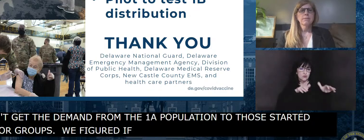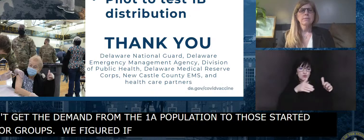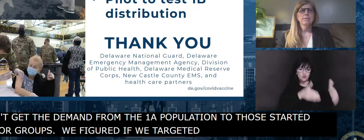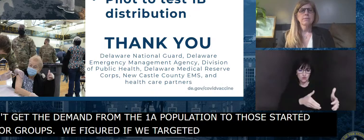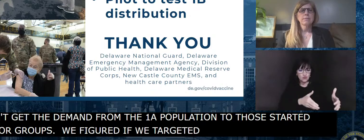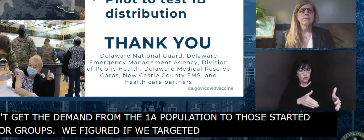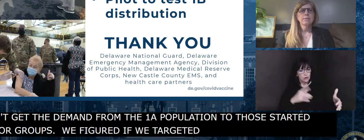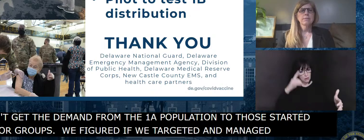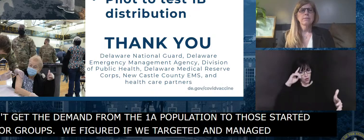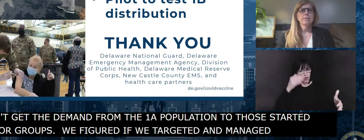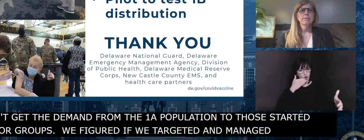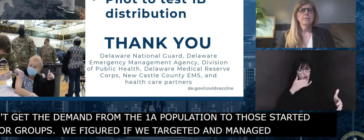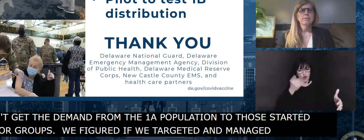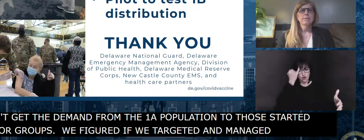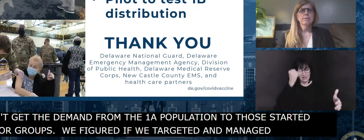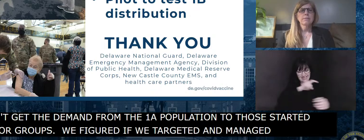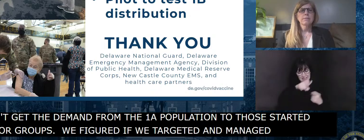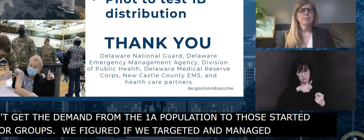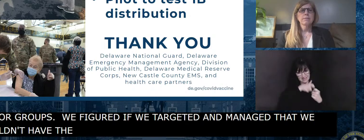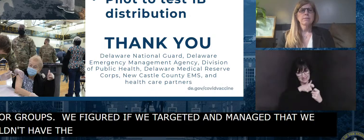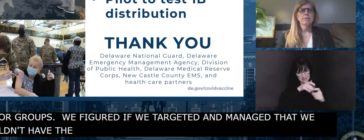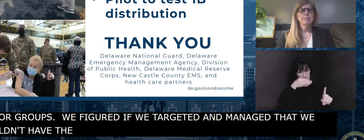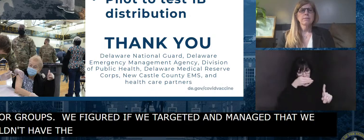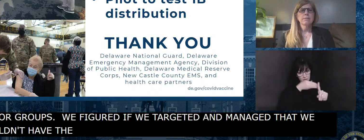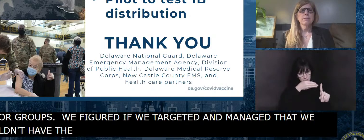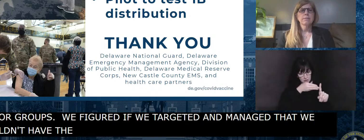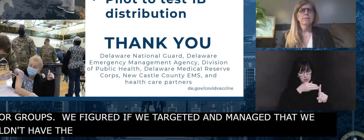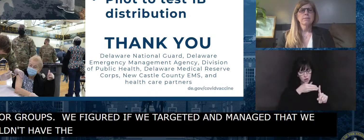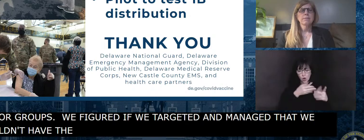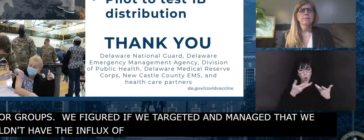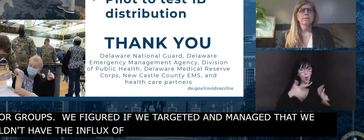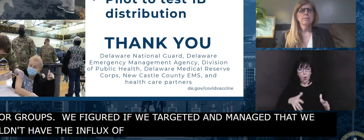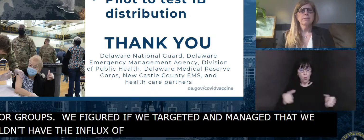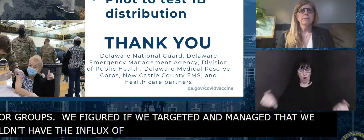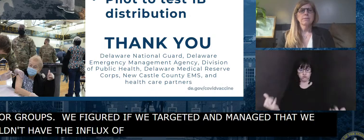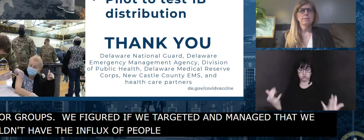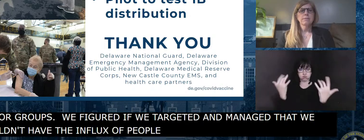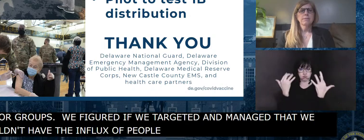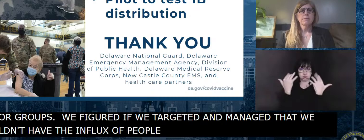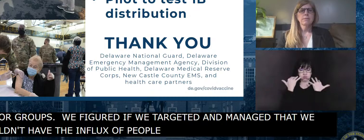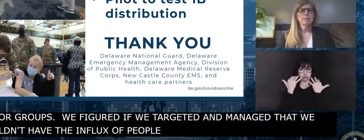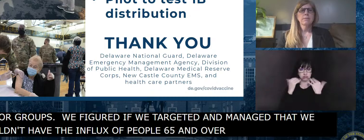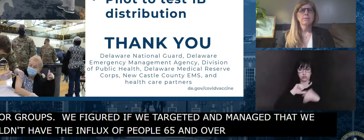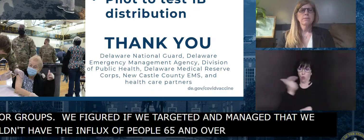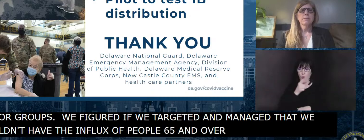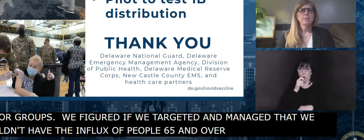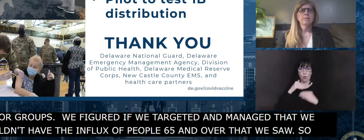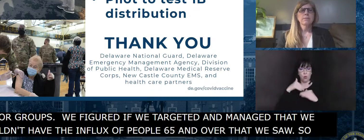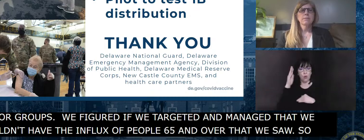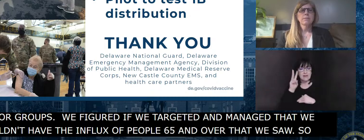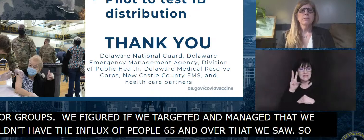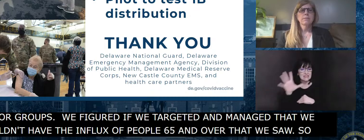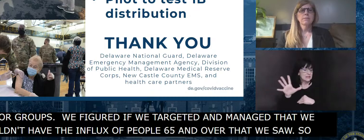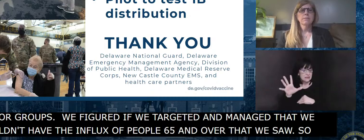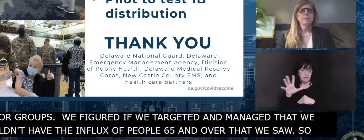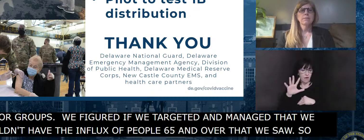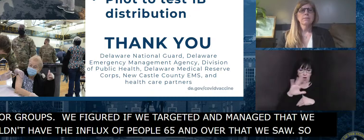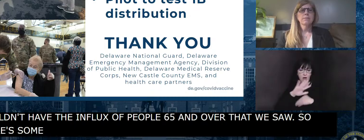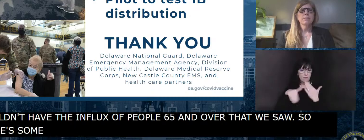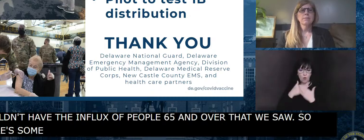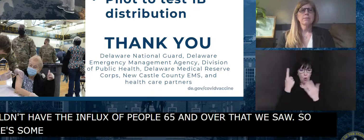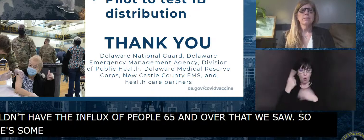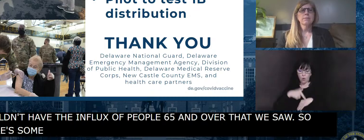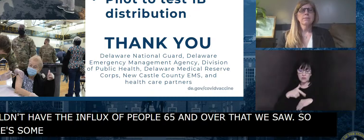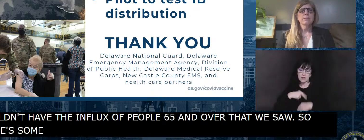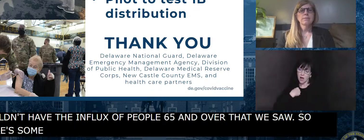the influx of people 65 and over that we saw. So there's some confusion there. I'll take full responsibility